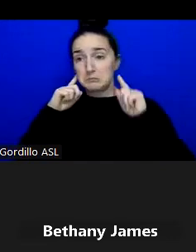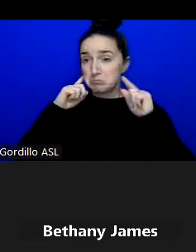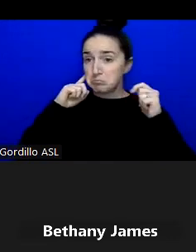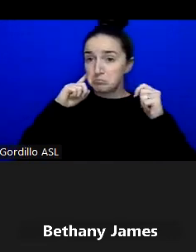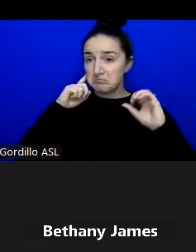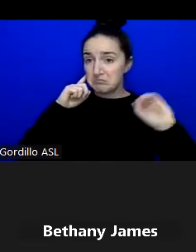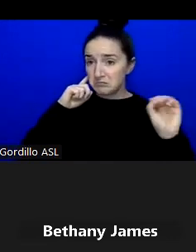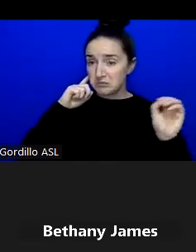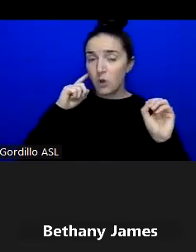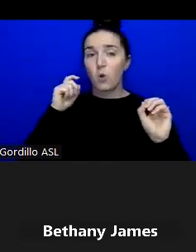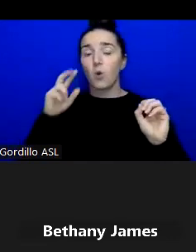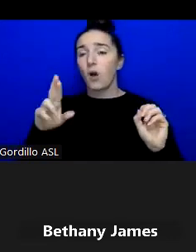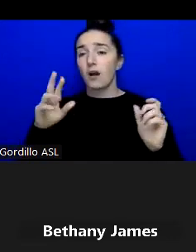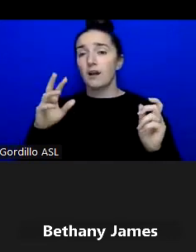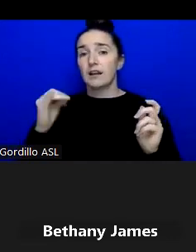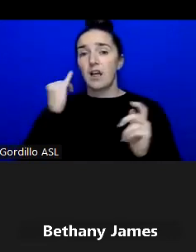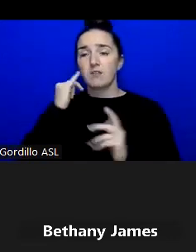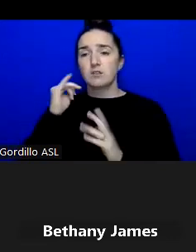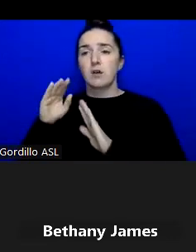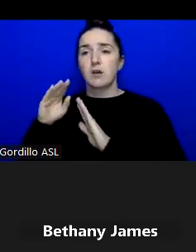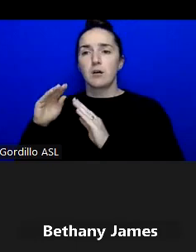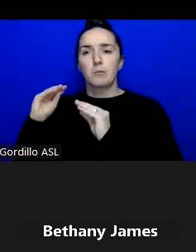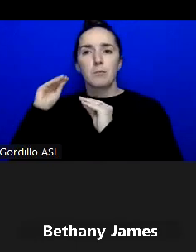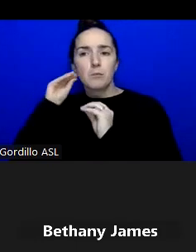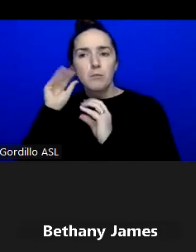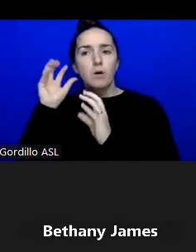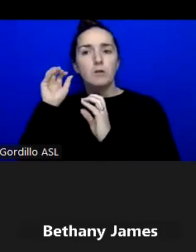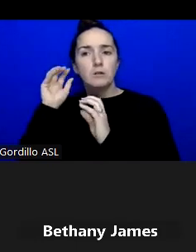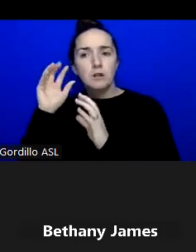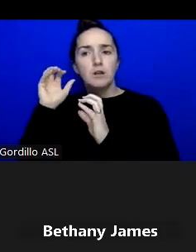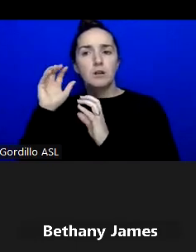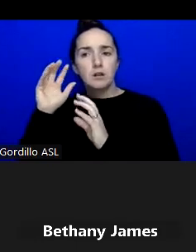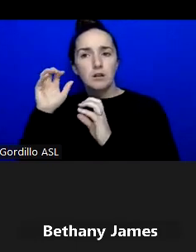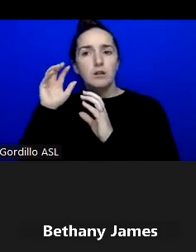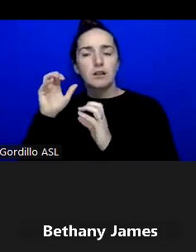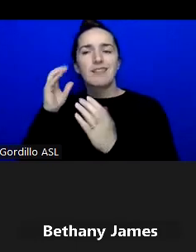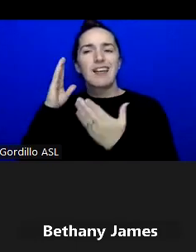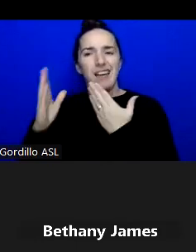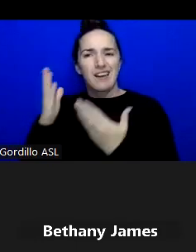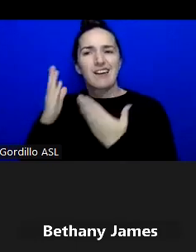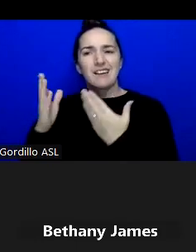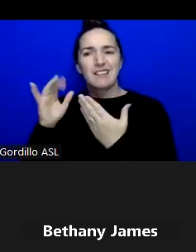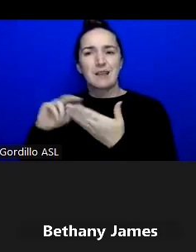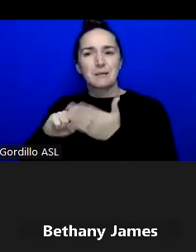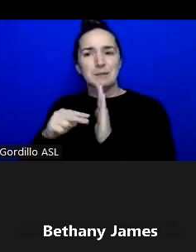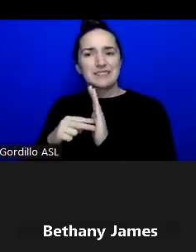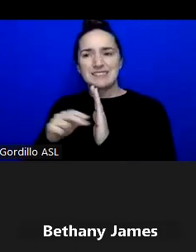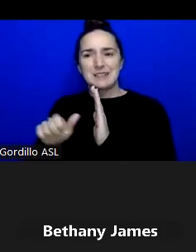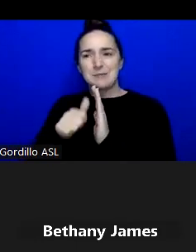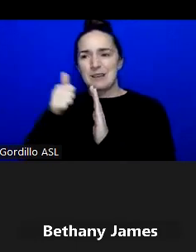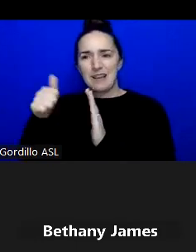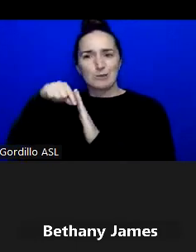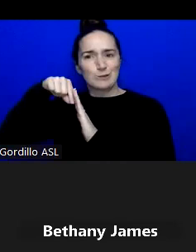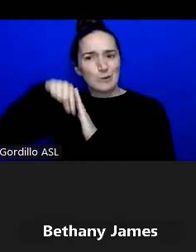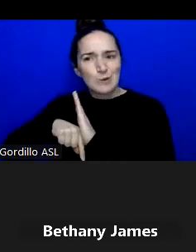aspect to it, those are red flags that there may be something else going on along the auditory pathway that needs a more in-depth medical